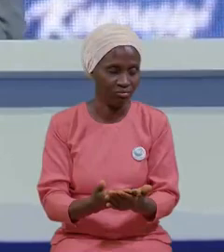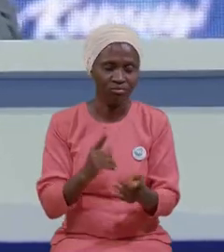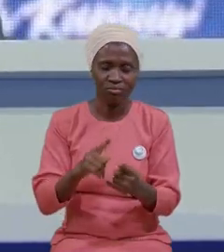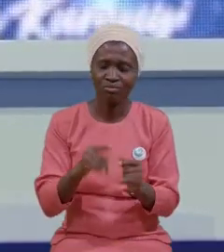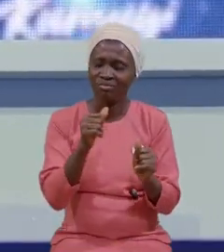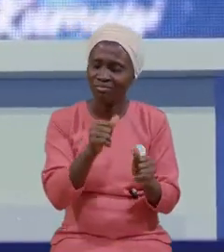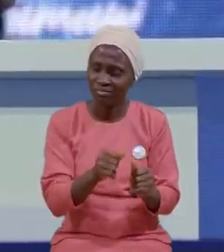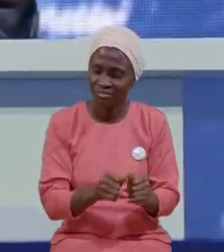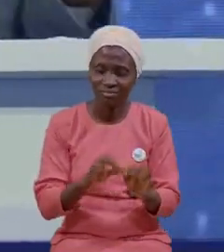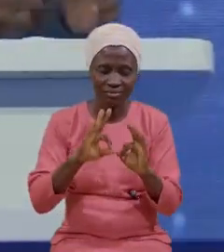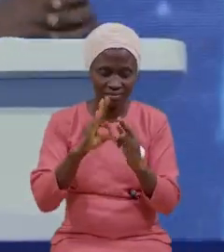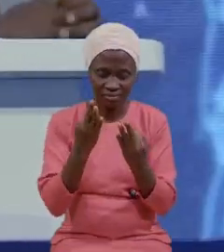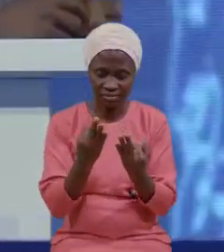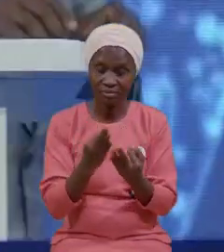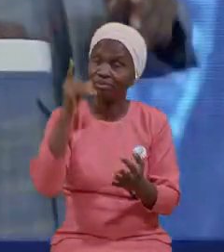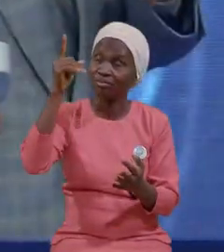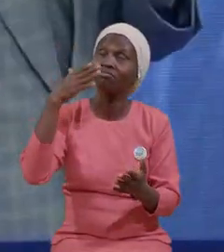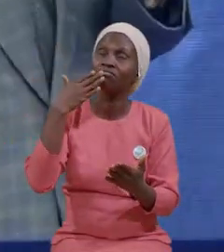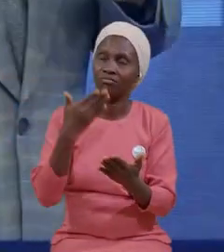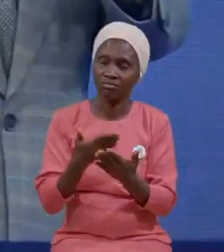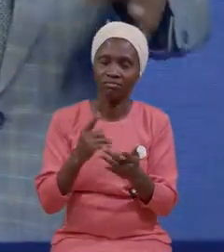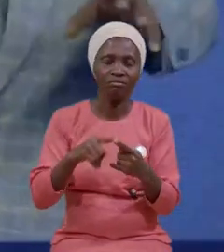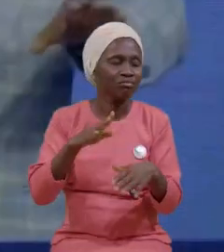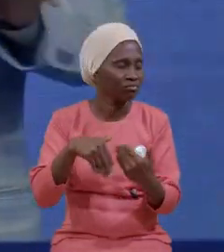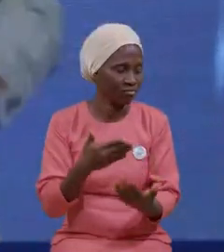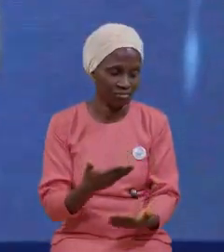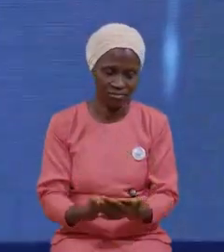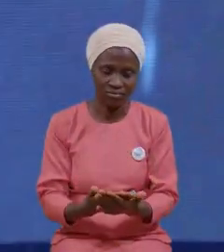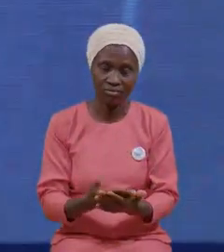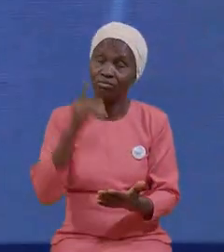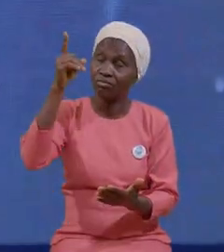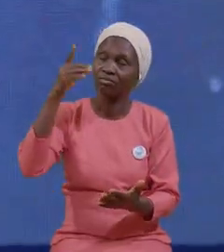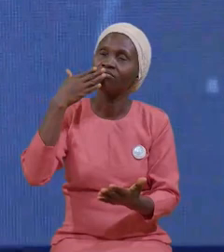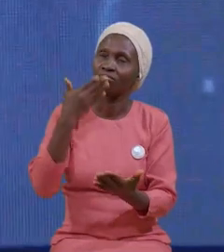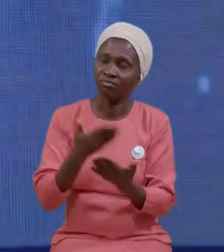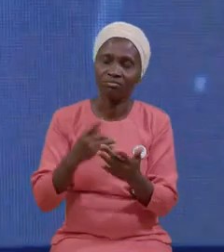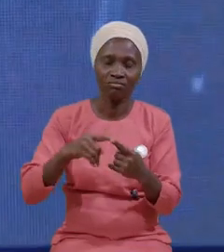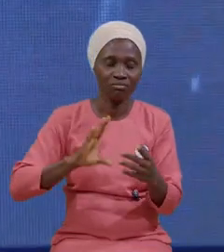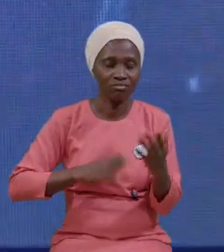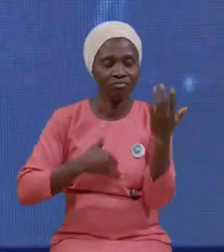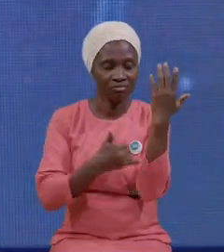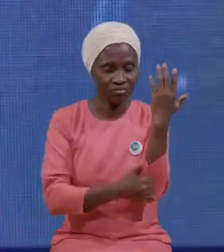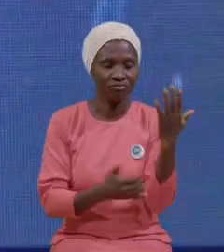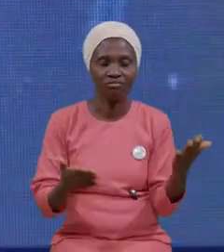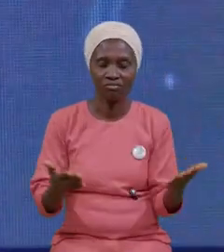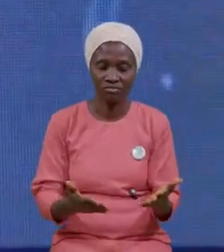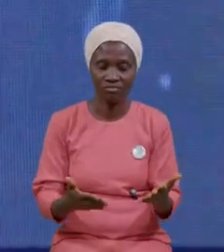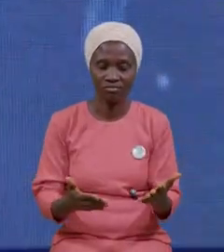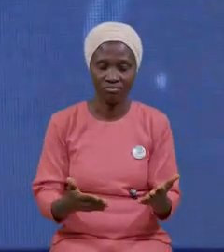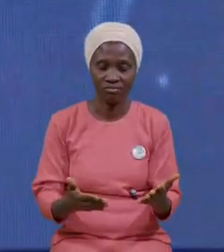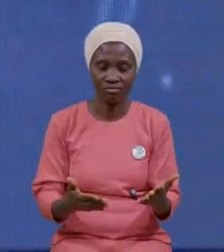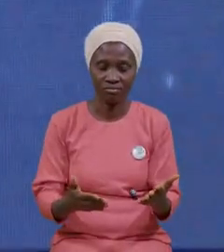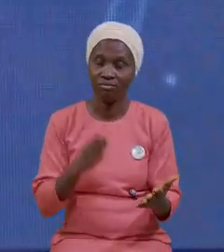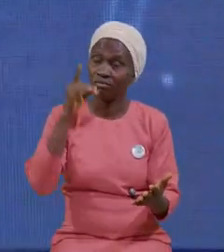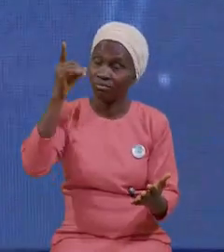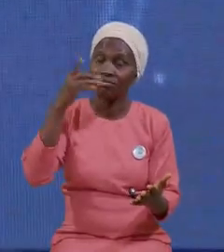family. You're good to all. You're good to our country here. And you are good